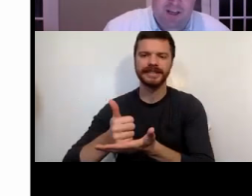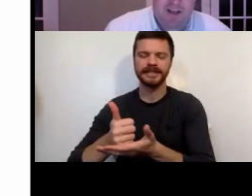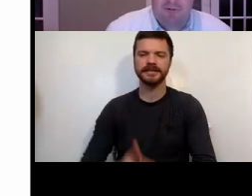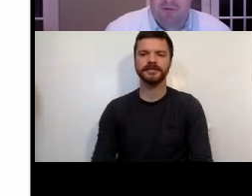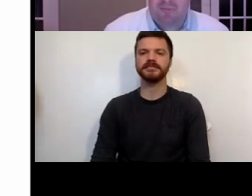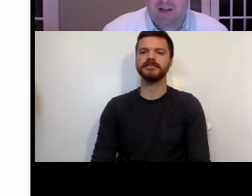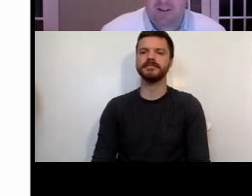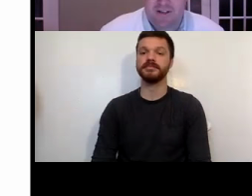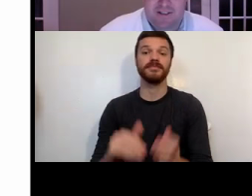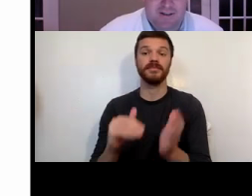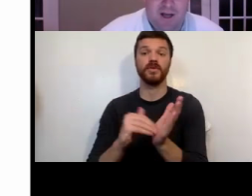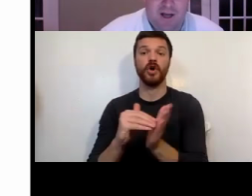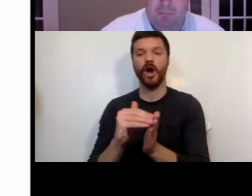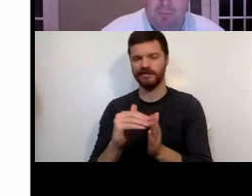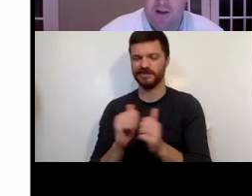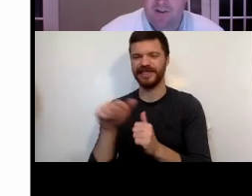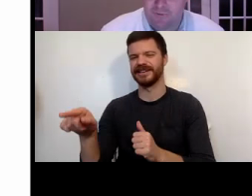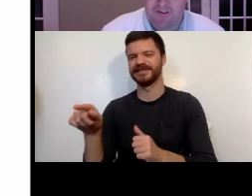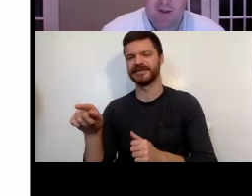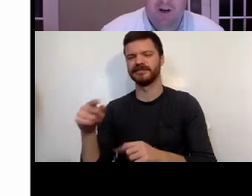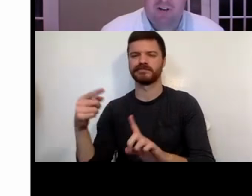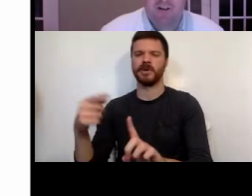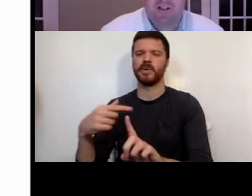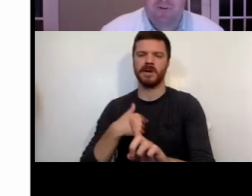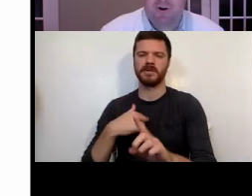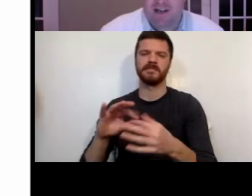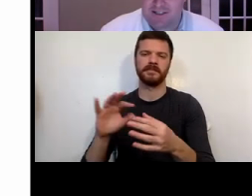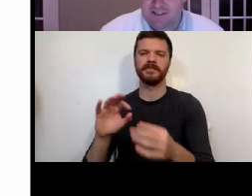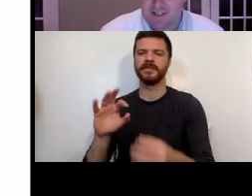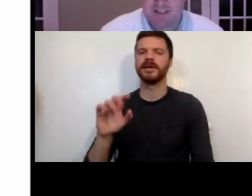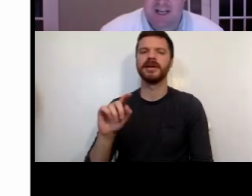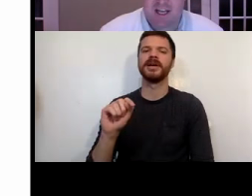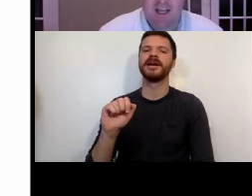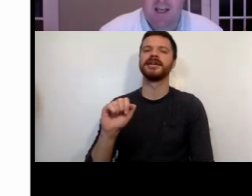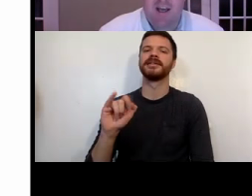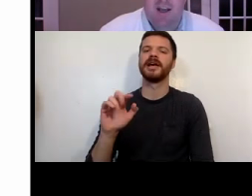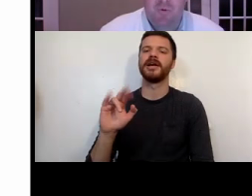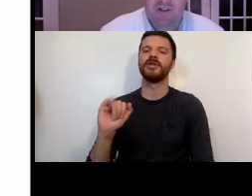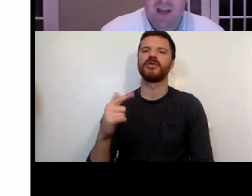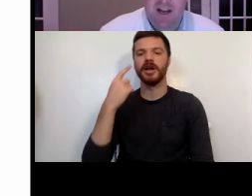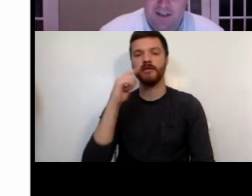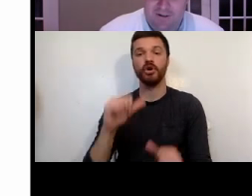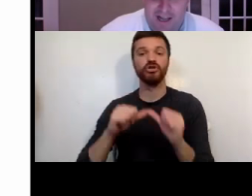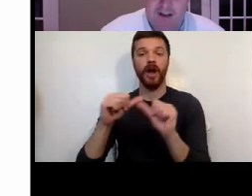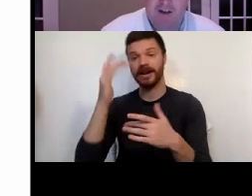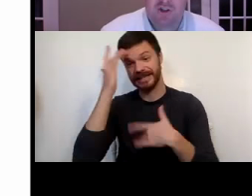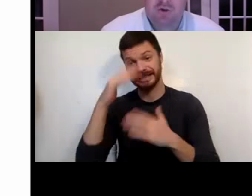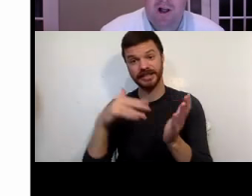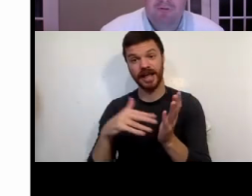often give with respect to this point is from the Tailoring Interventions for Chronic Disease study, in which they